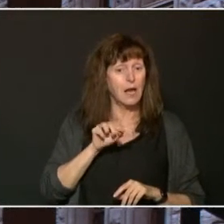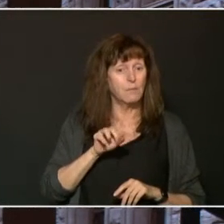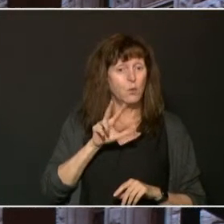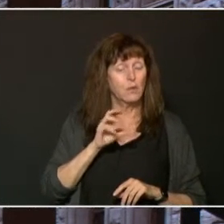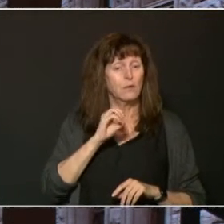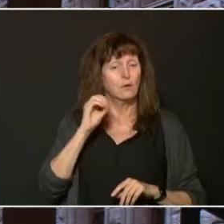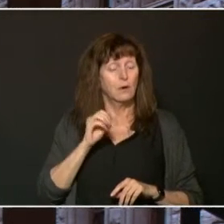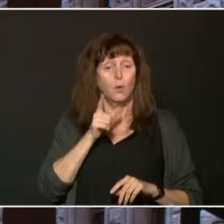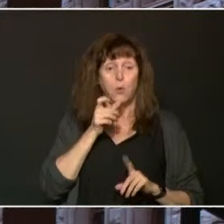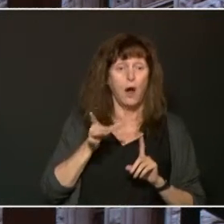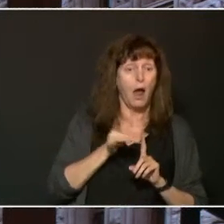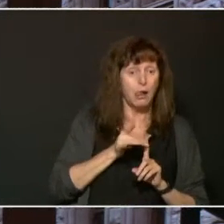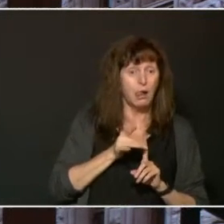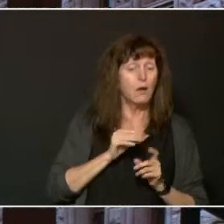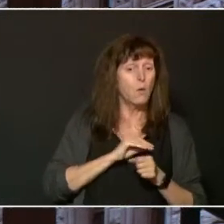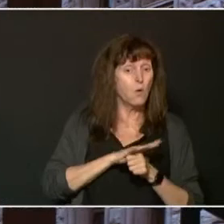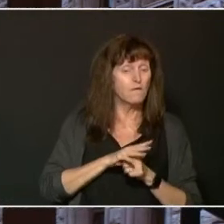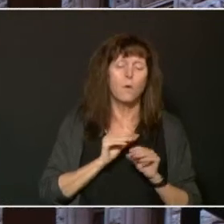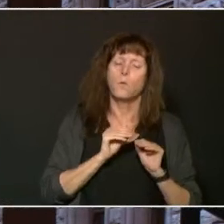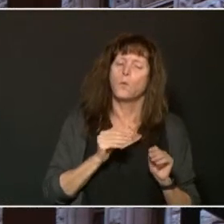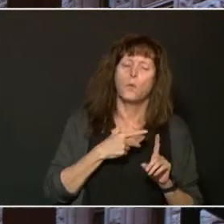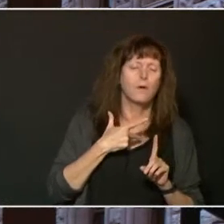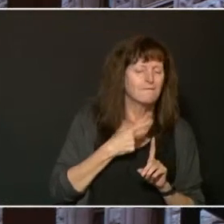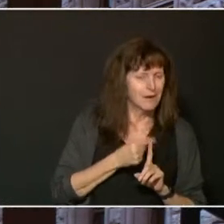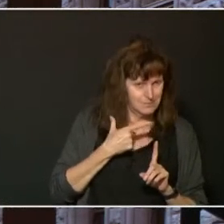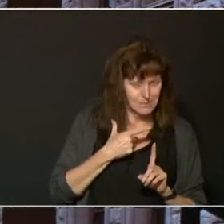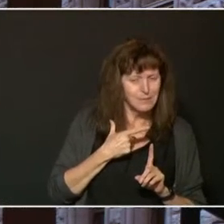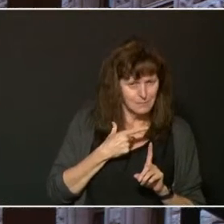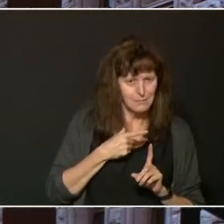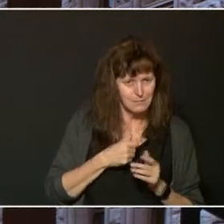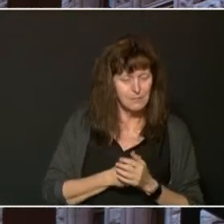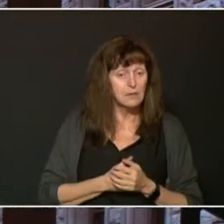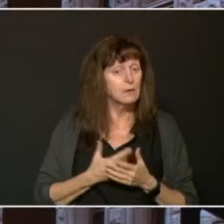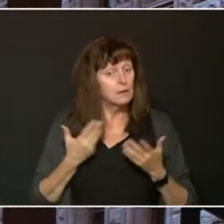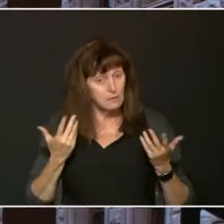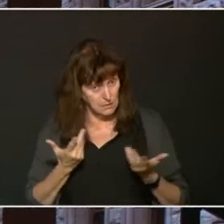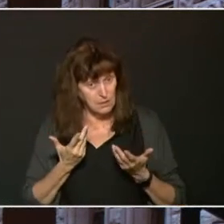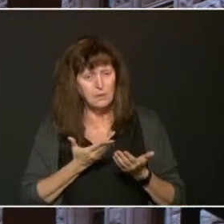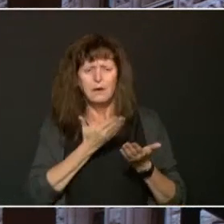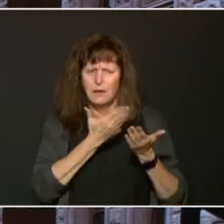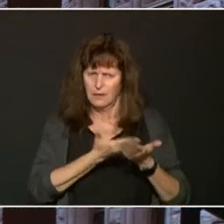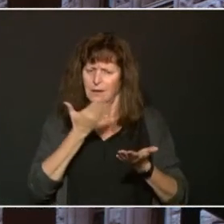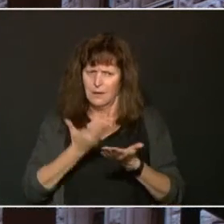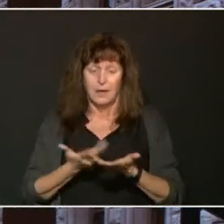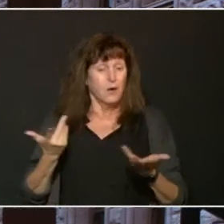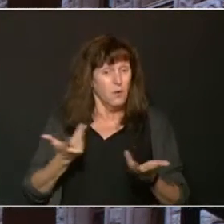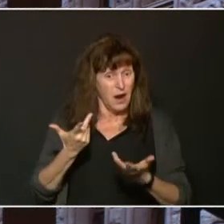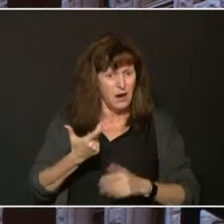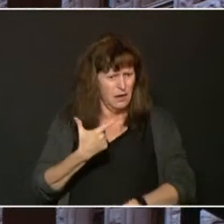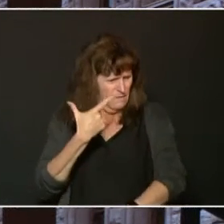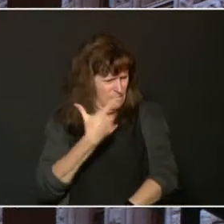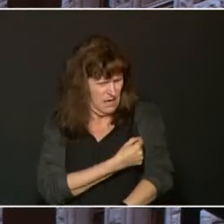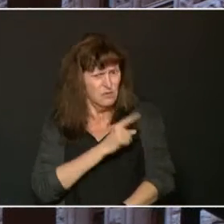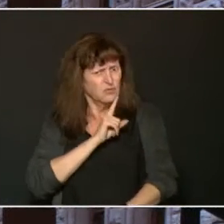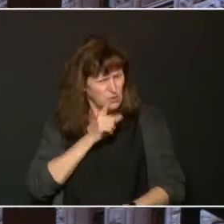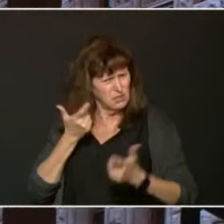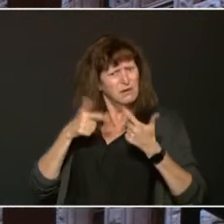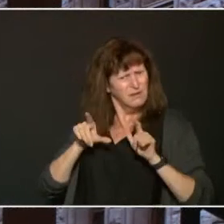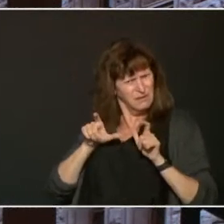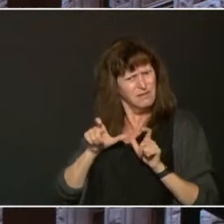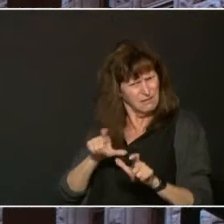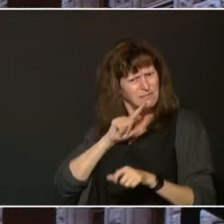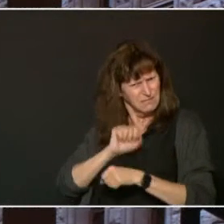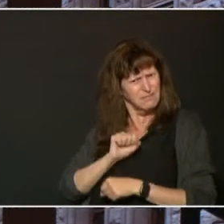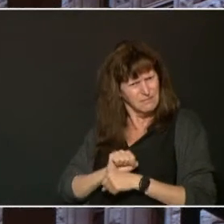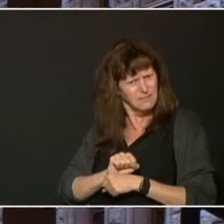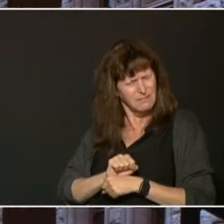So there's clear indication that vaccination is protective, and that age group is coming down with a higher rate of disease than